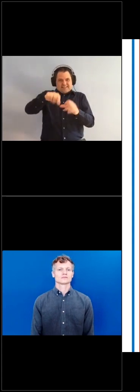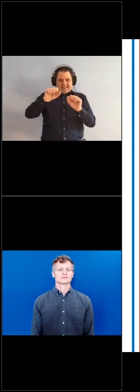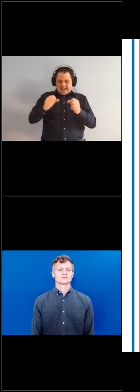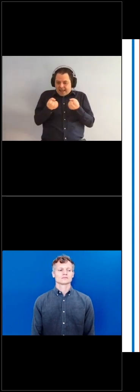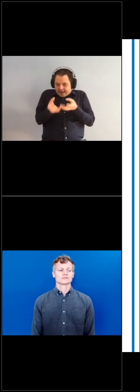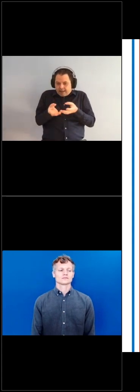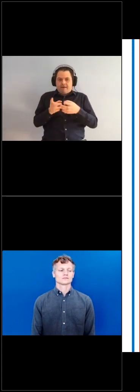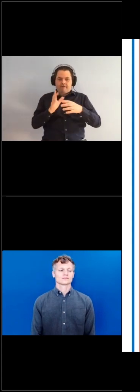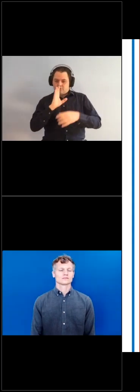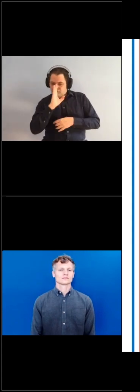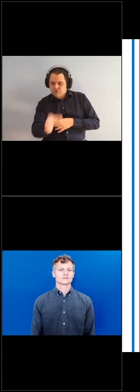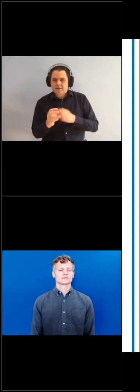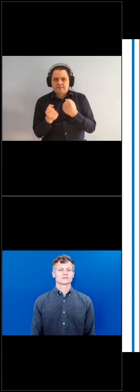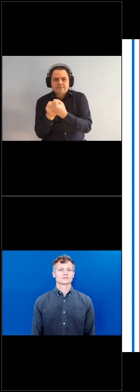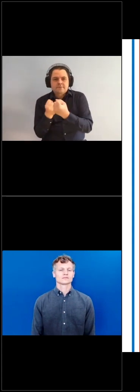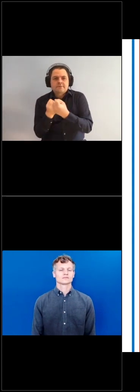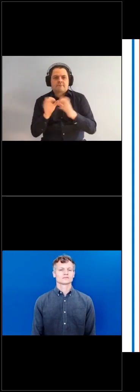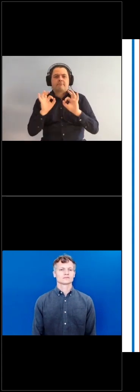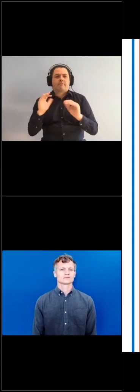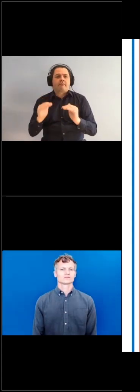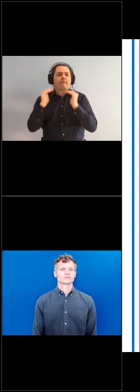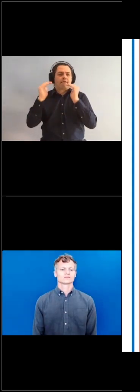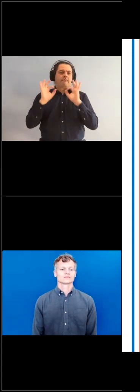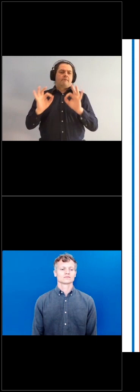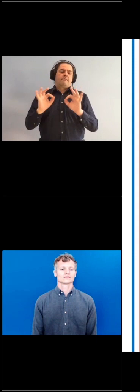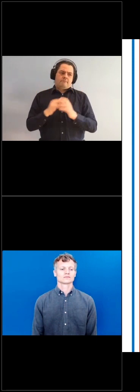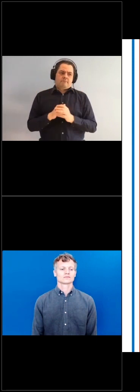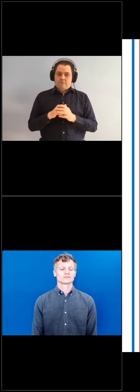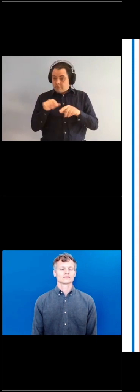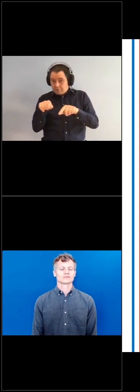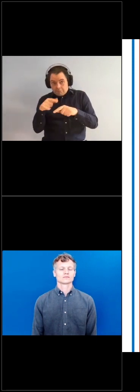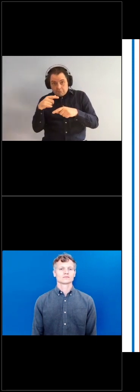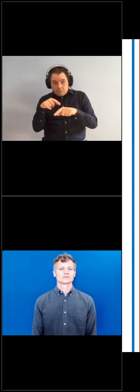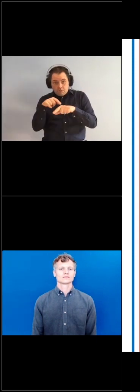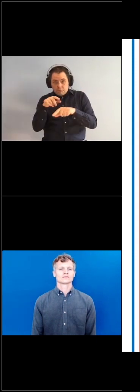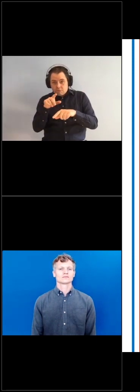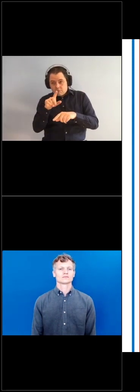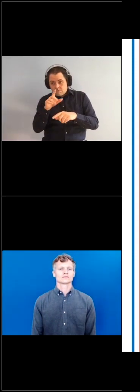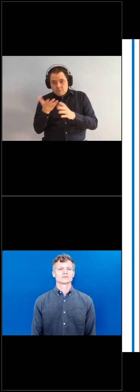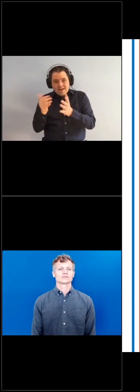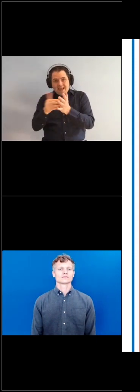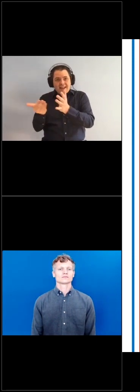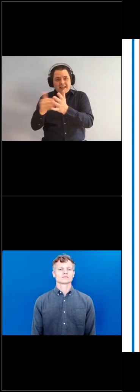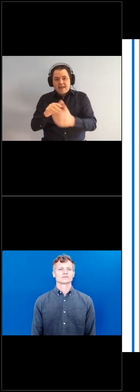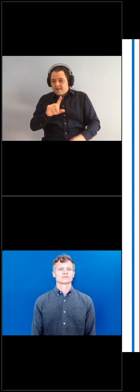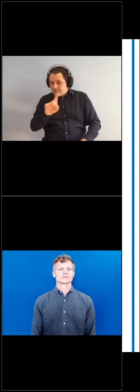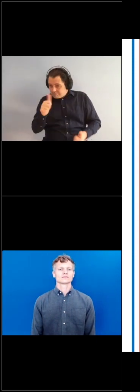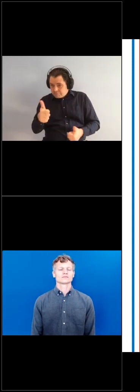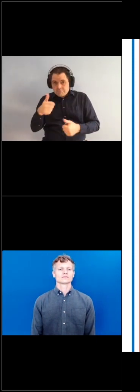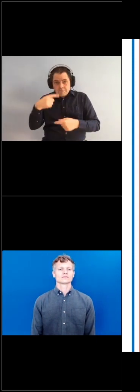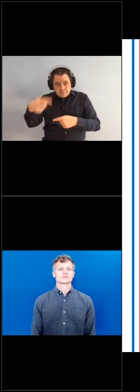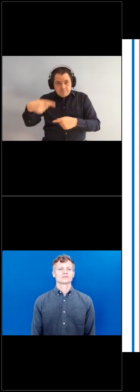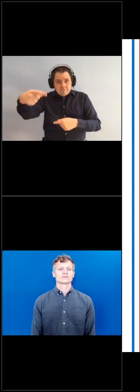monitor our beneficiaries, making sure that that they're okay, that they're receiving the messages, and that they're